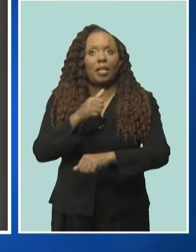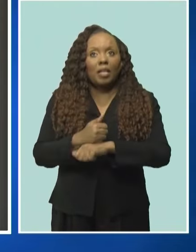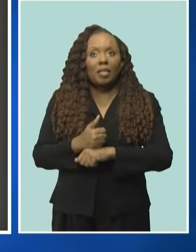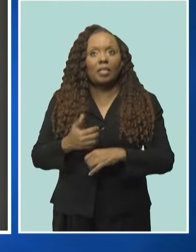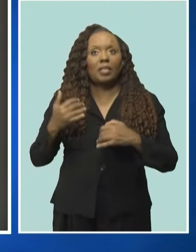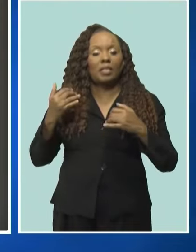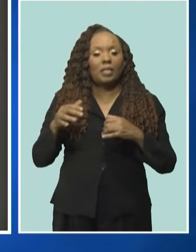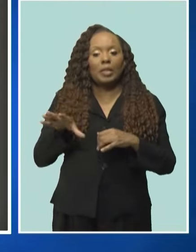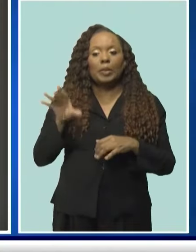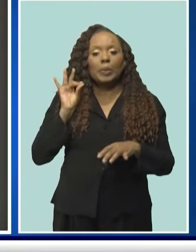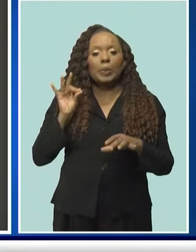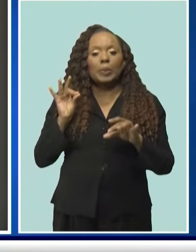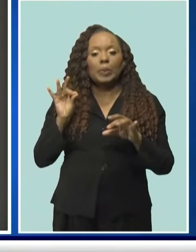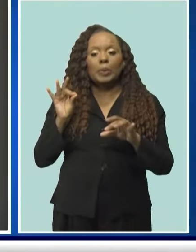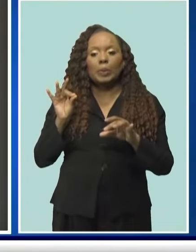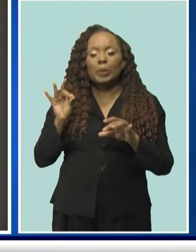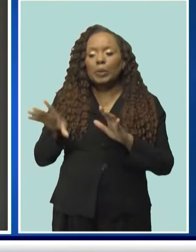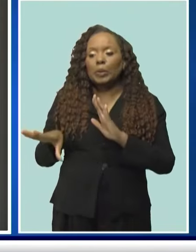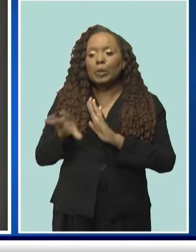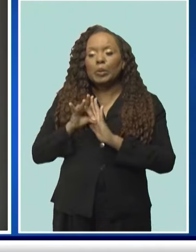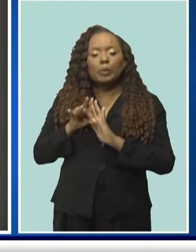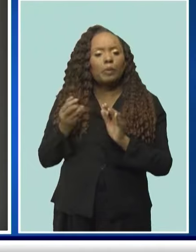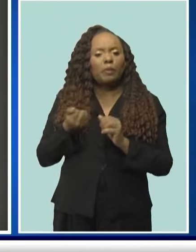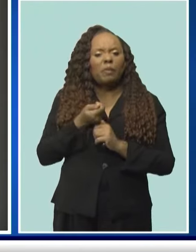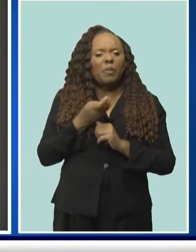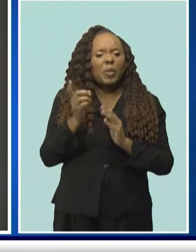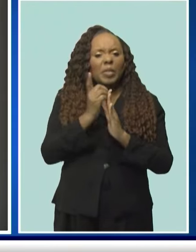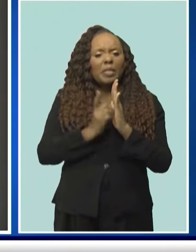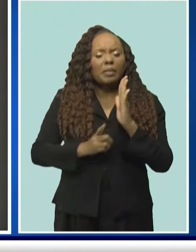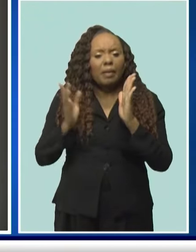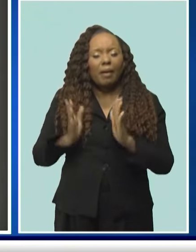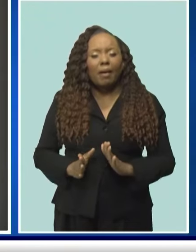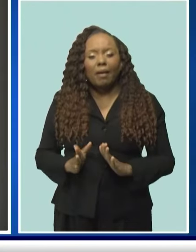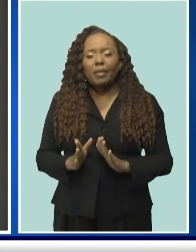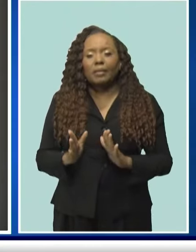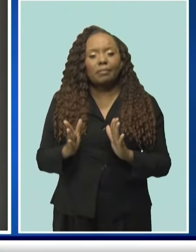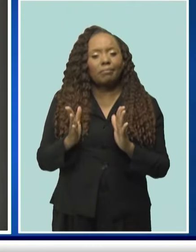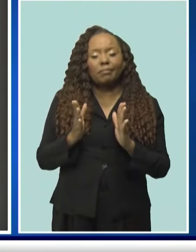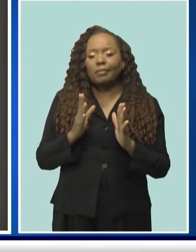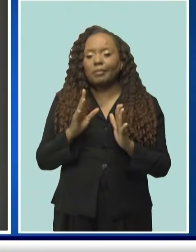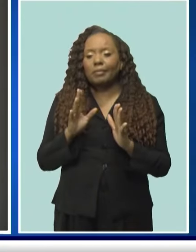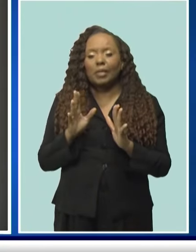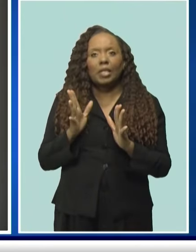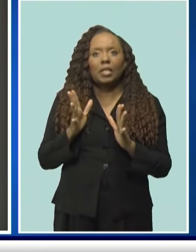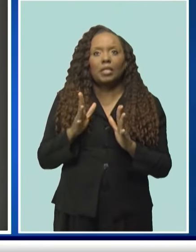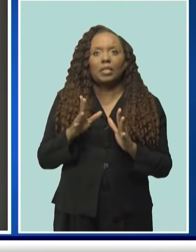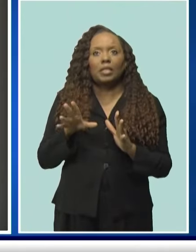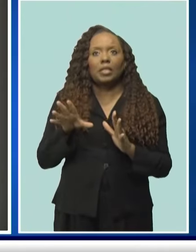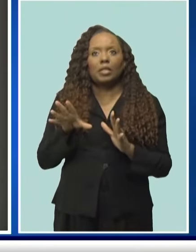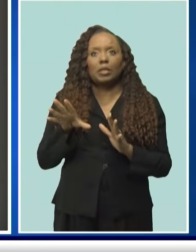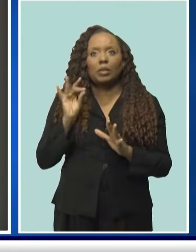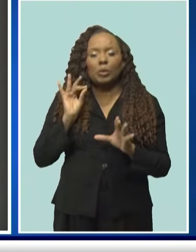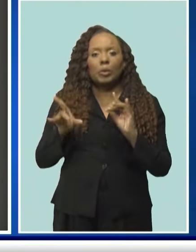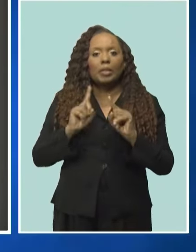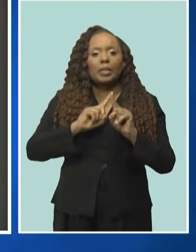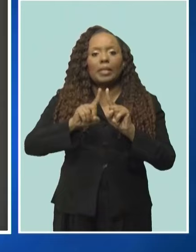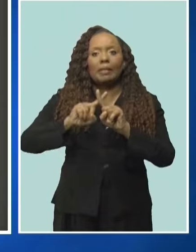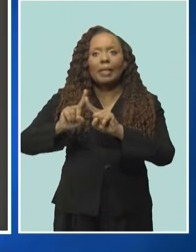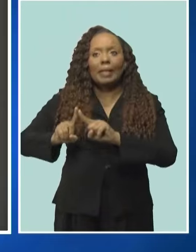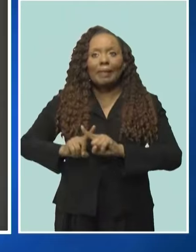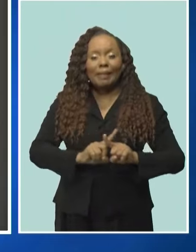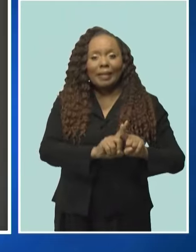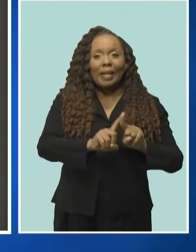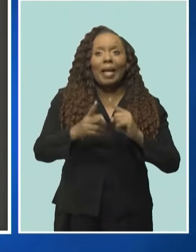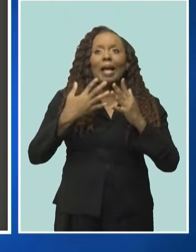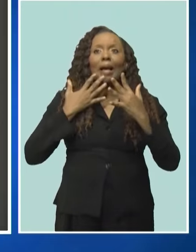few designers and other persons who work with colors throughout the Caribbean to select an overall color palette to